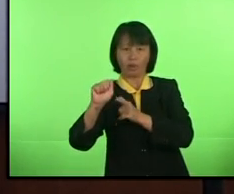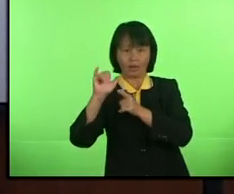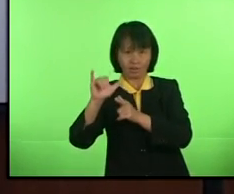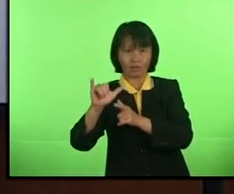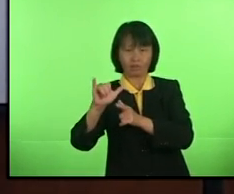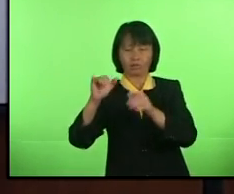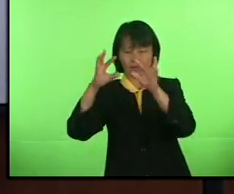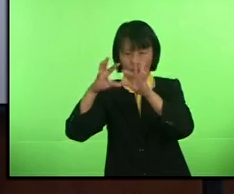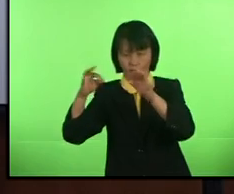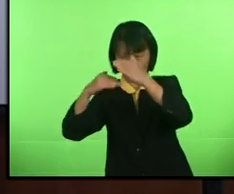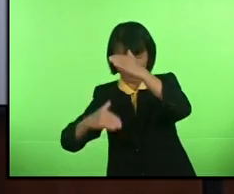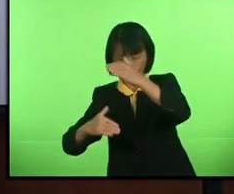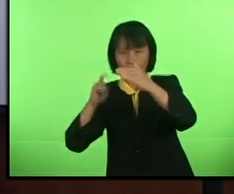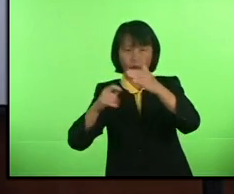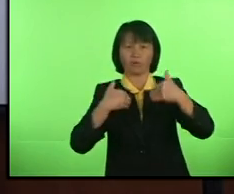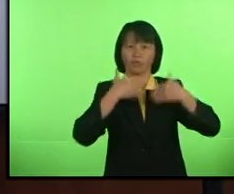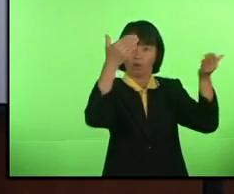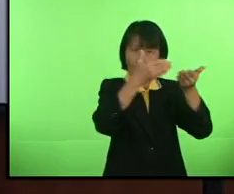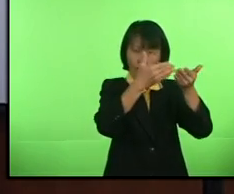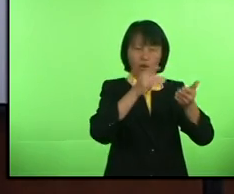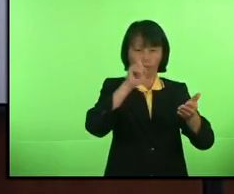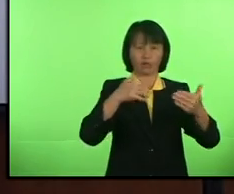Your essay must have a body. And